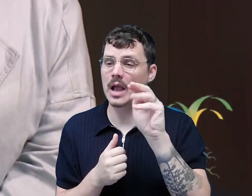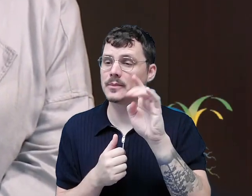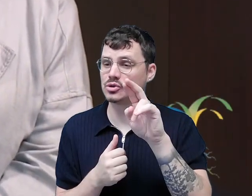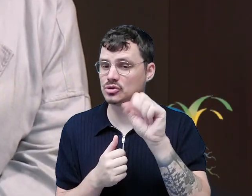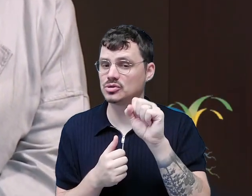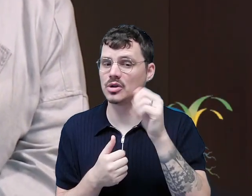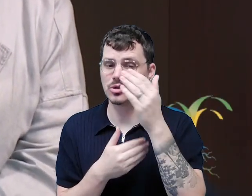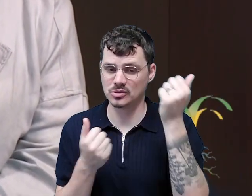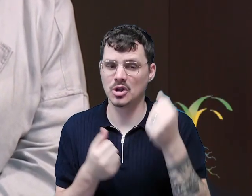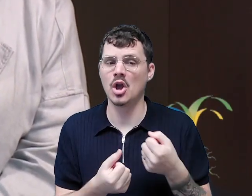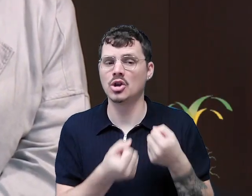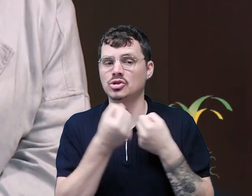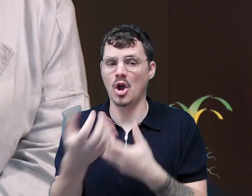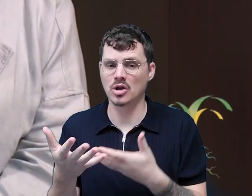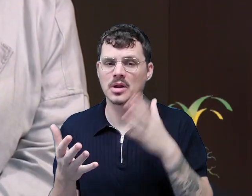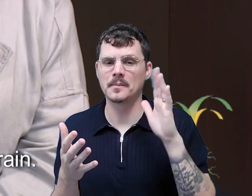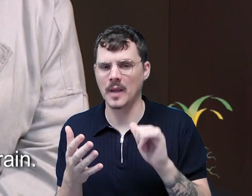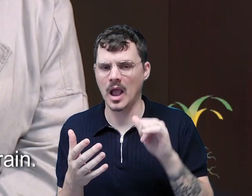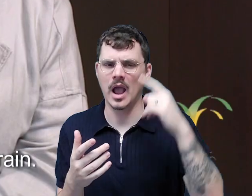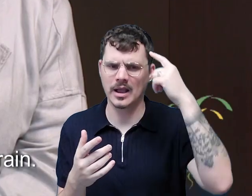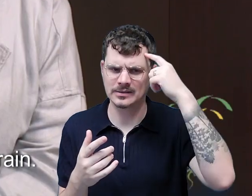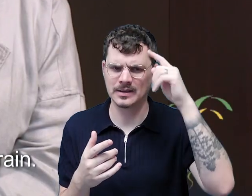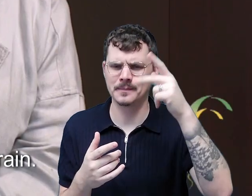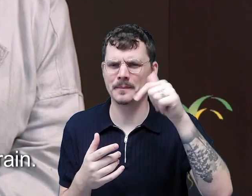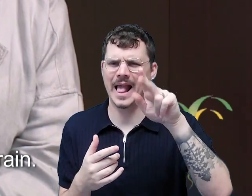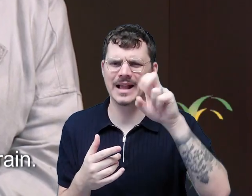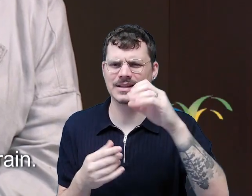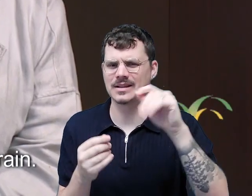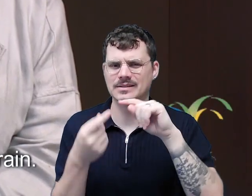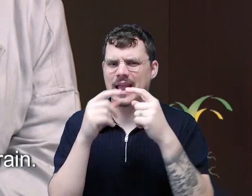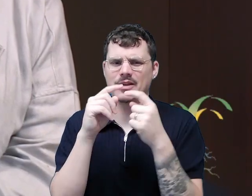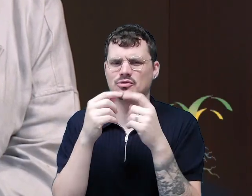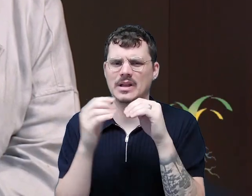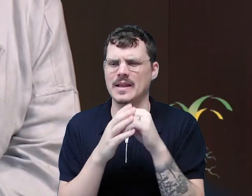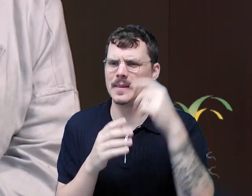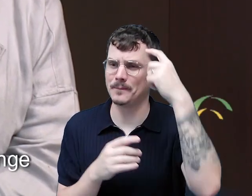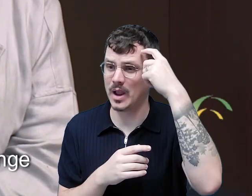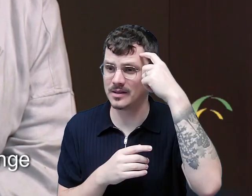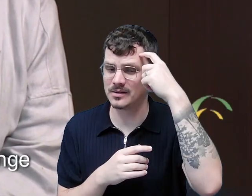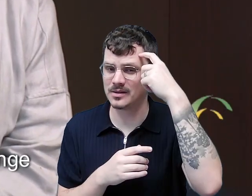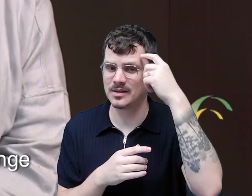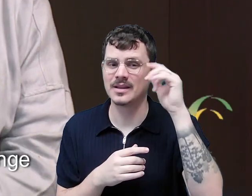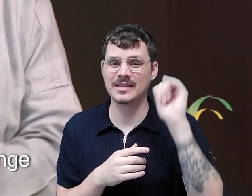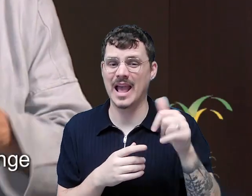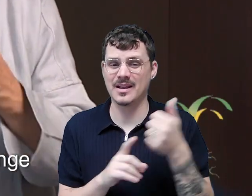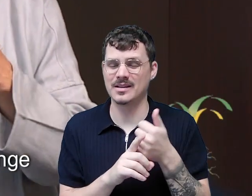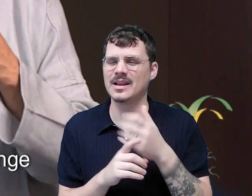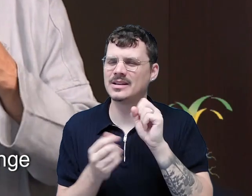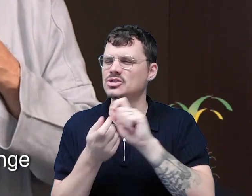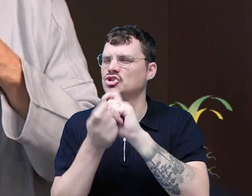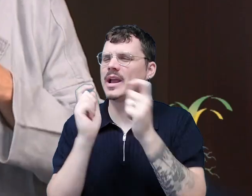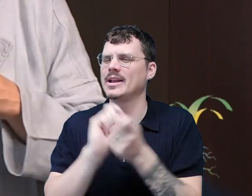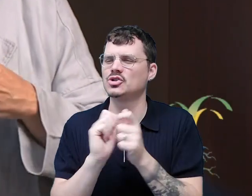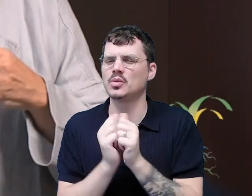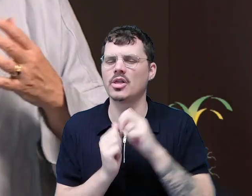Alzheimer's disease is caused by plaques and tangles in the brain. Plaques and tangles are a